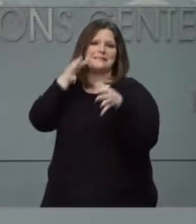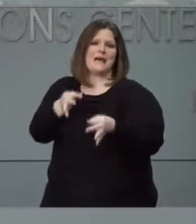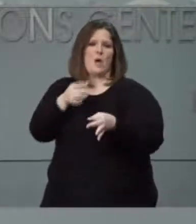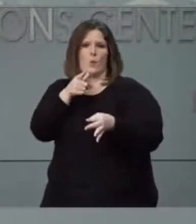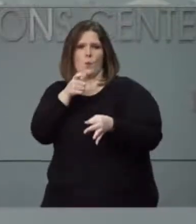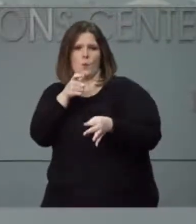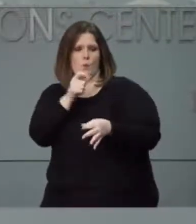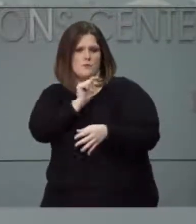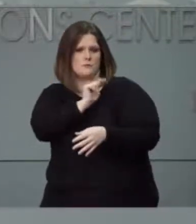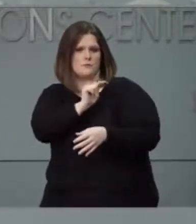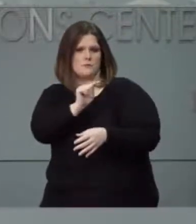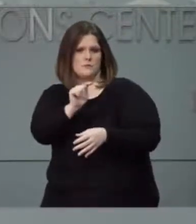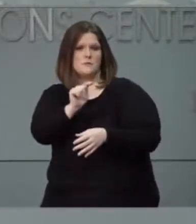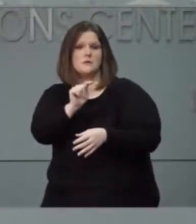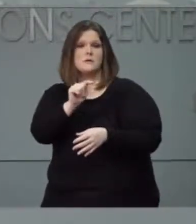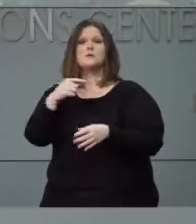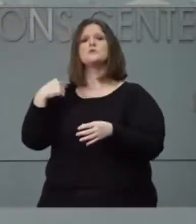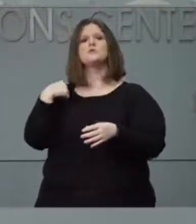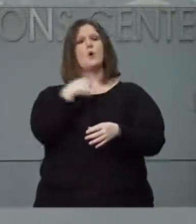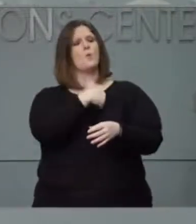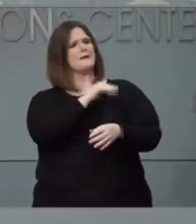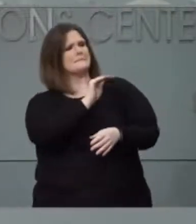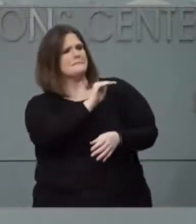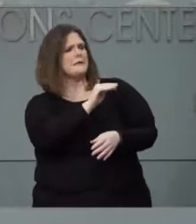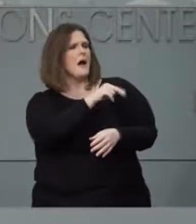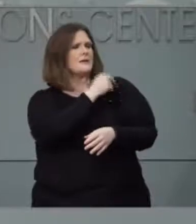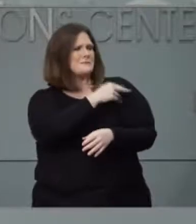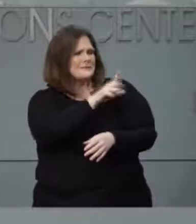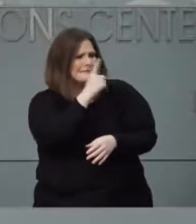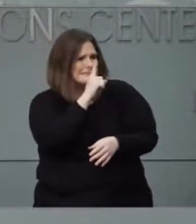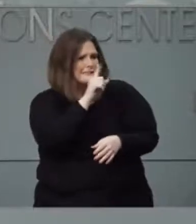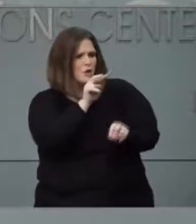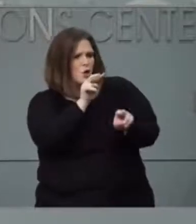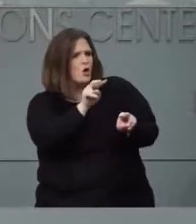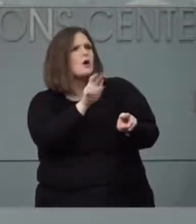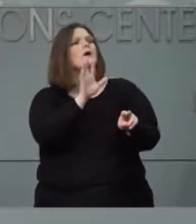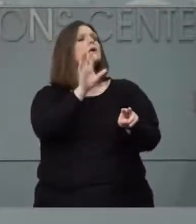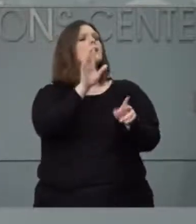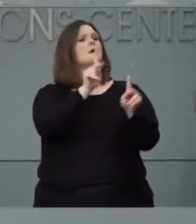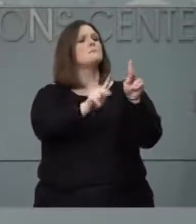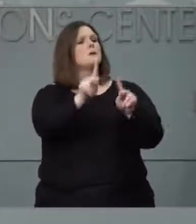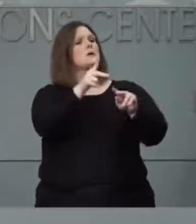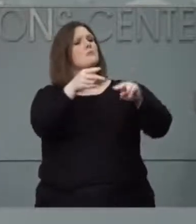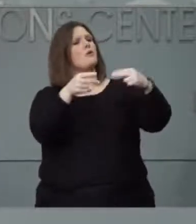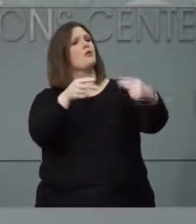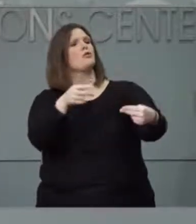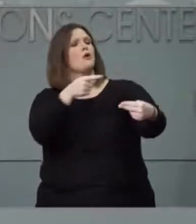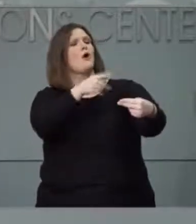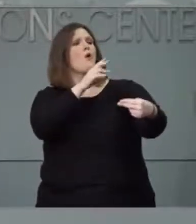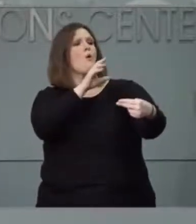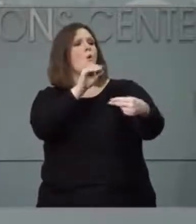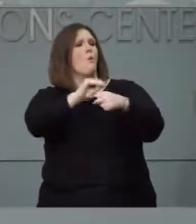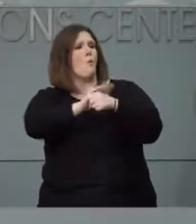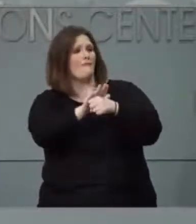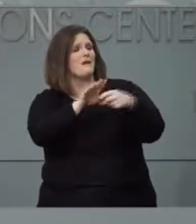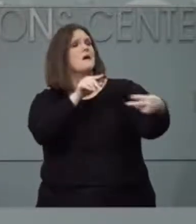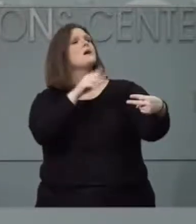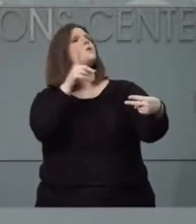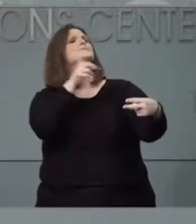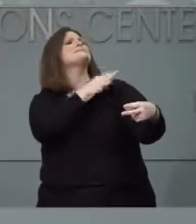really be thoughtful about prioritizing to people who work on COVID units, clean COVID units, maybe part of the environmental